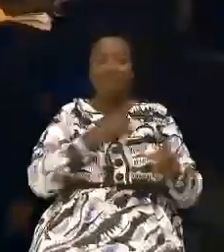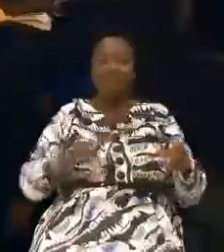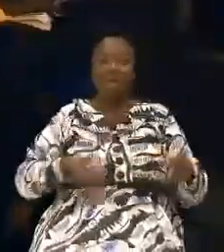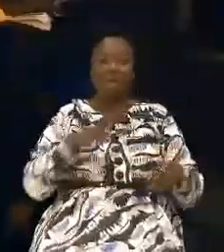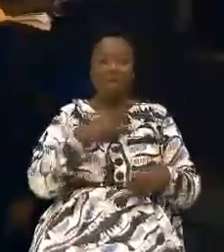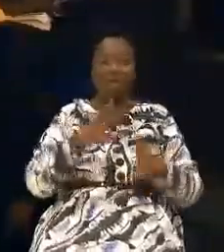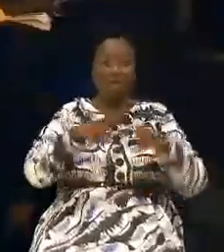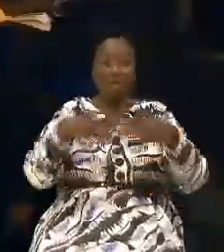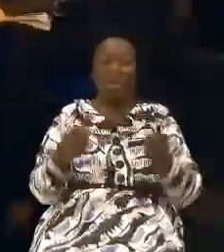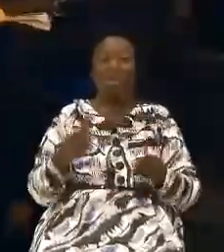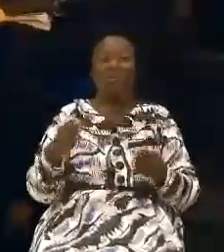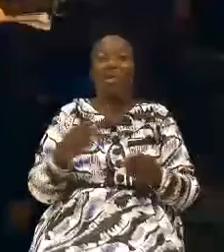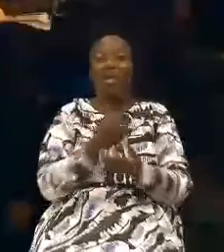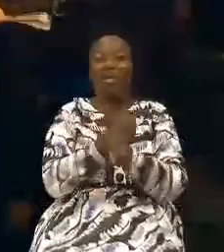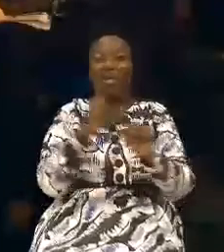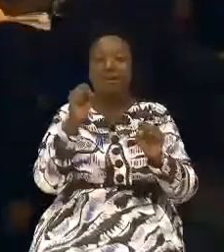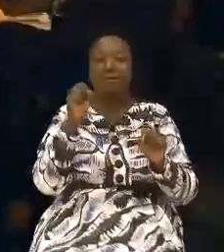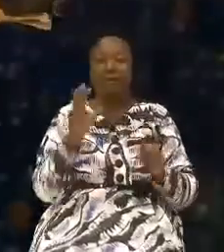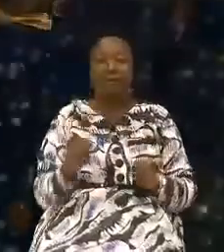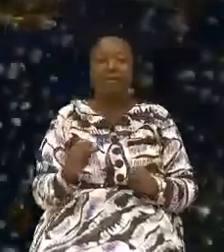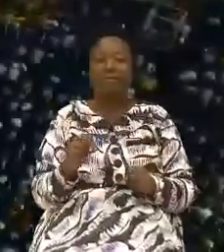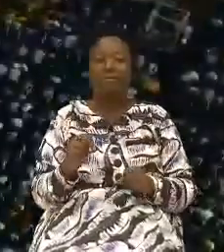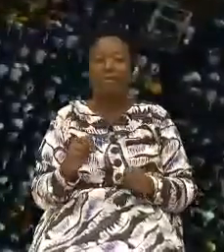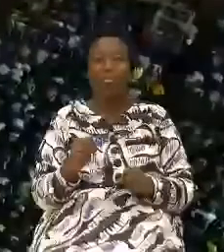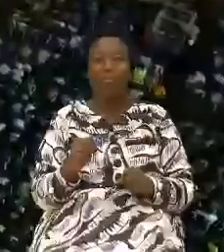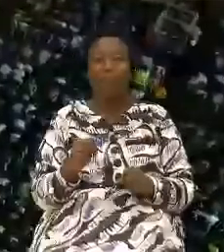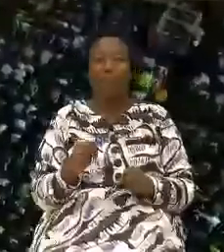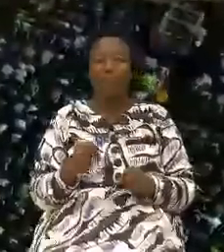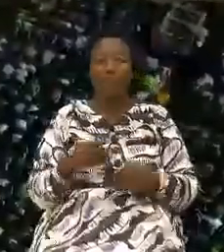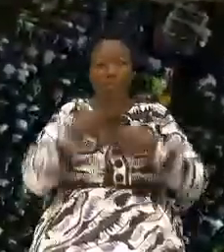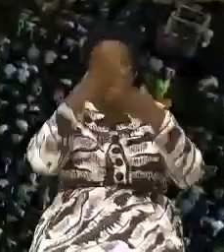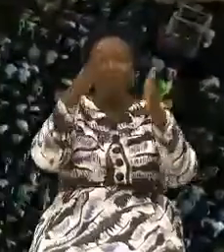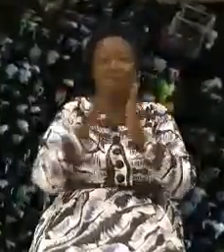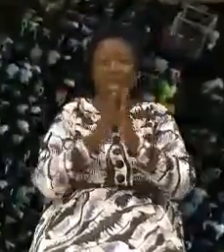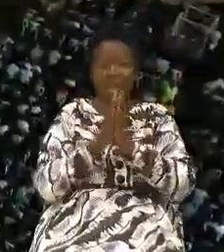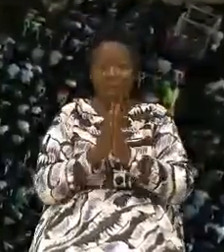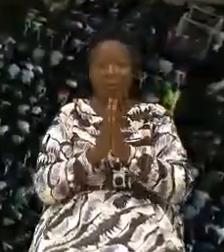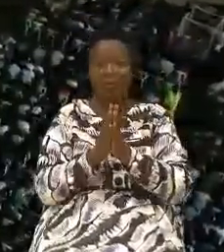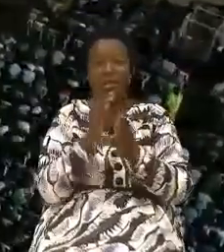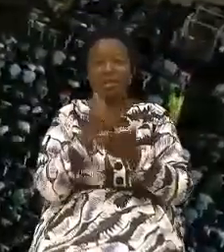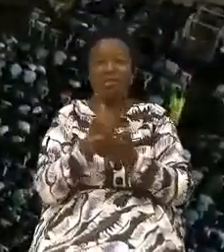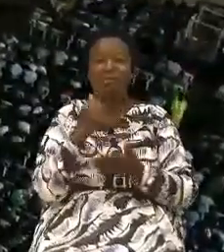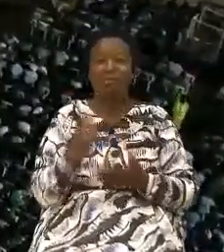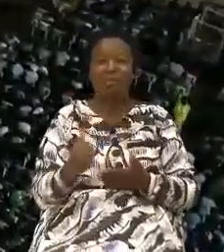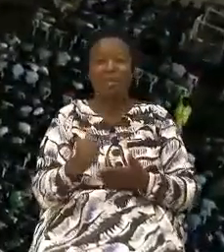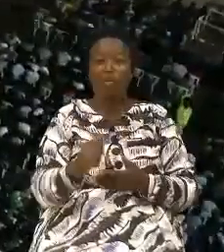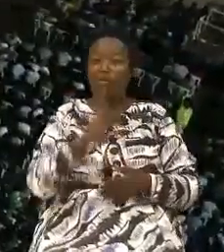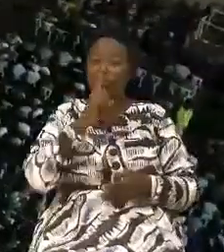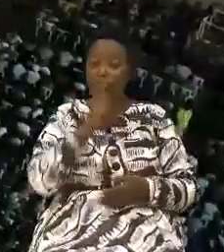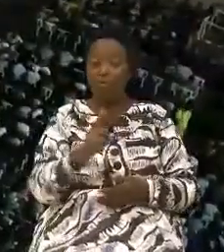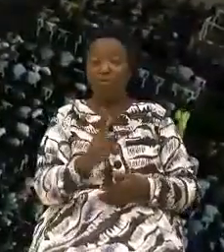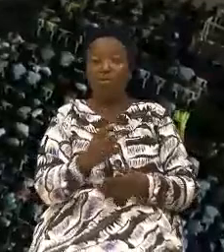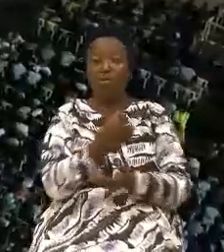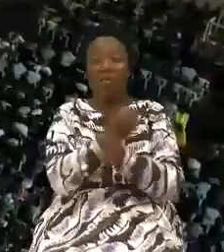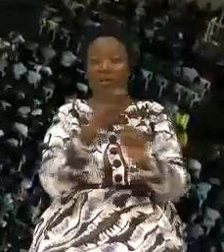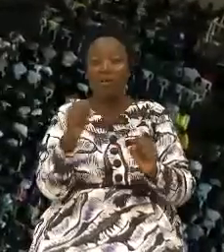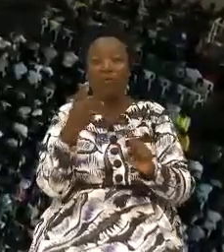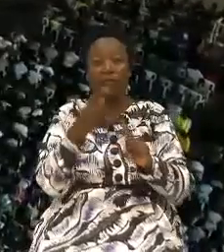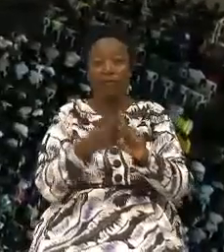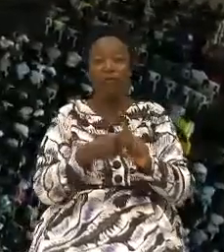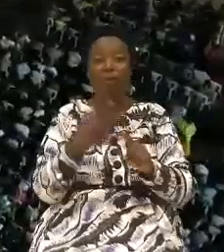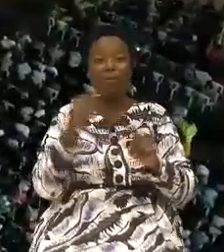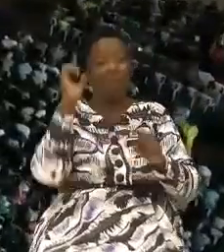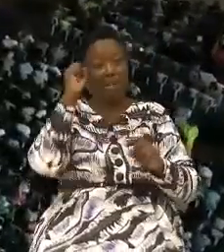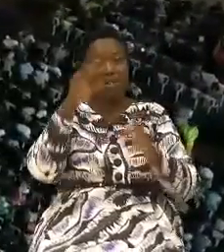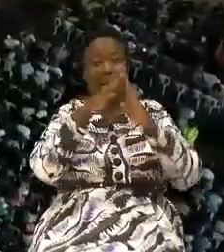give salvation. Say good amen. Real salvation from his sanctuary coming